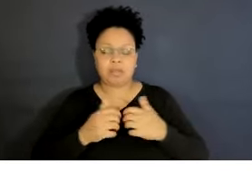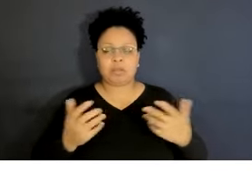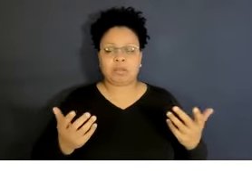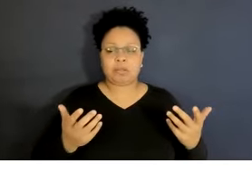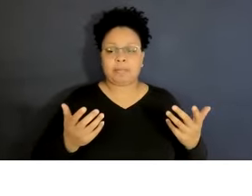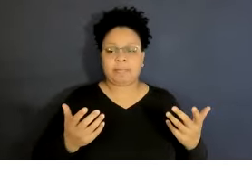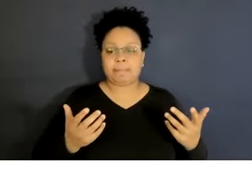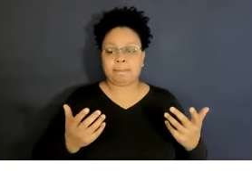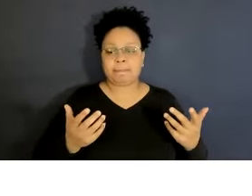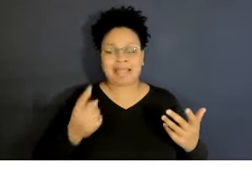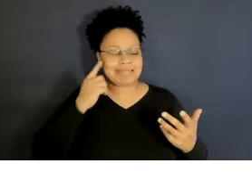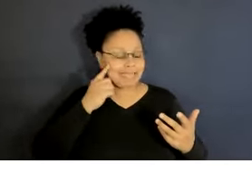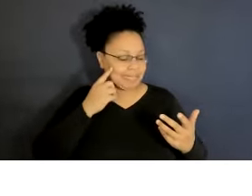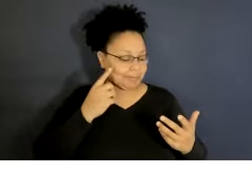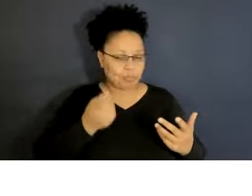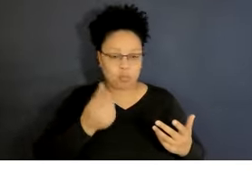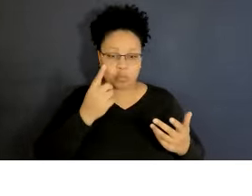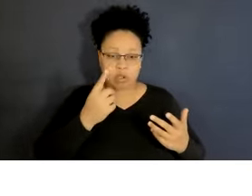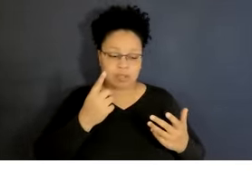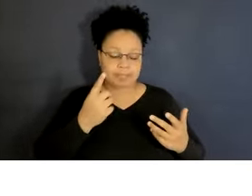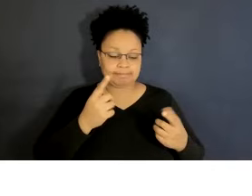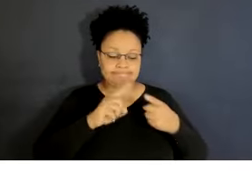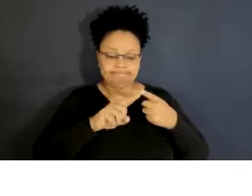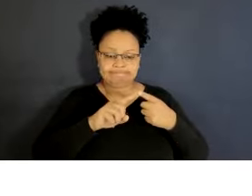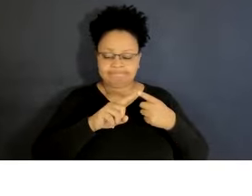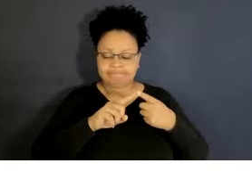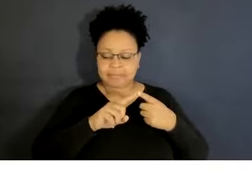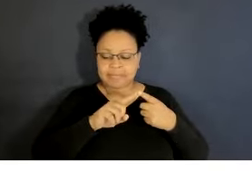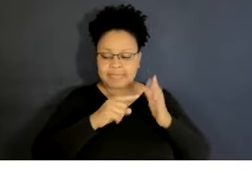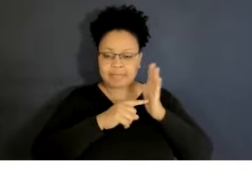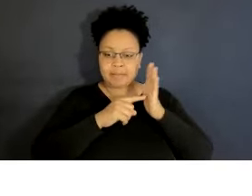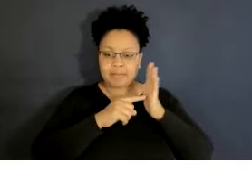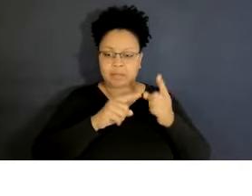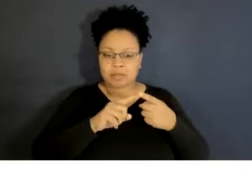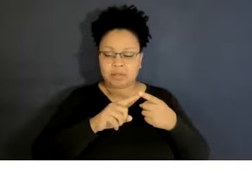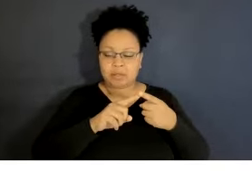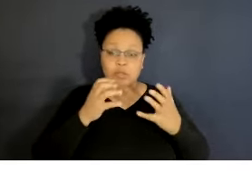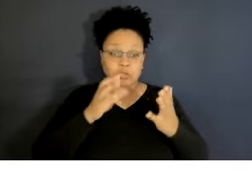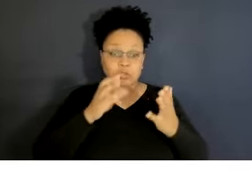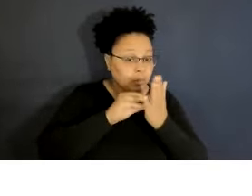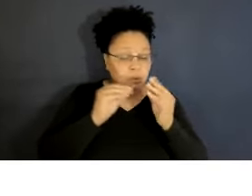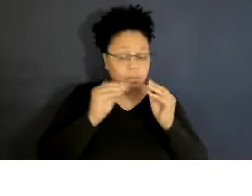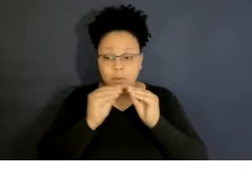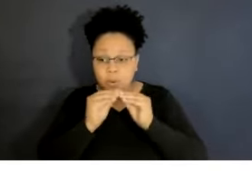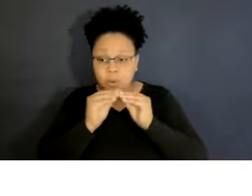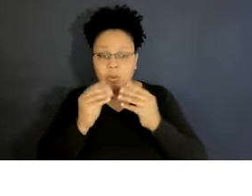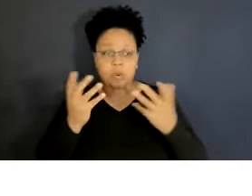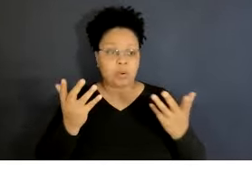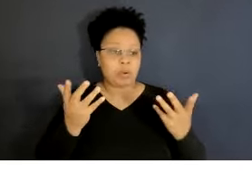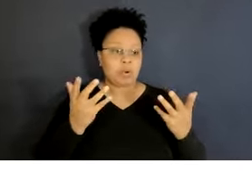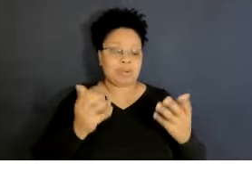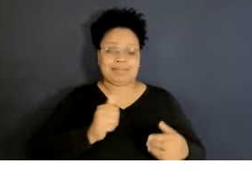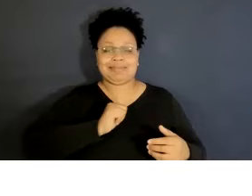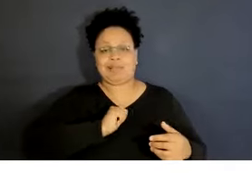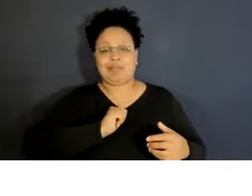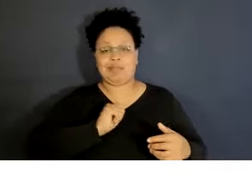I think one way I could suggest is if you want to learn more about the self-advocacy